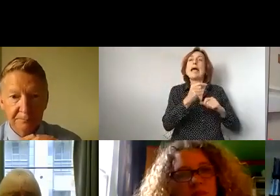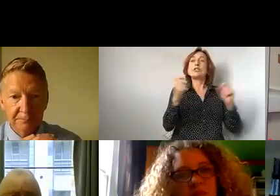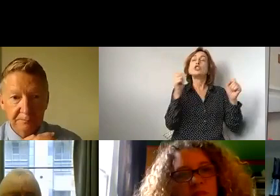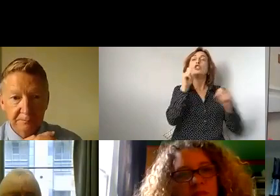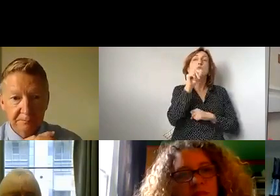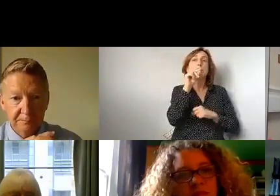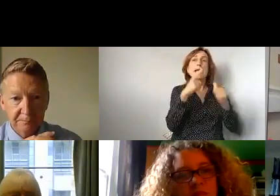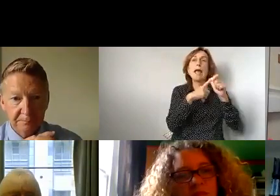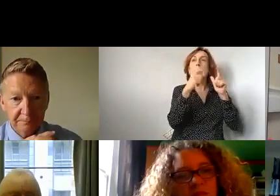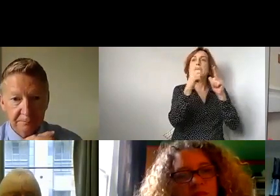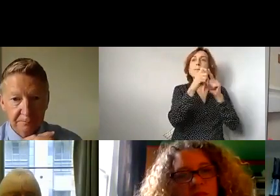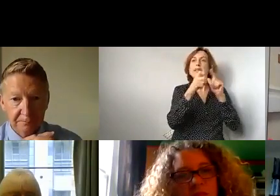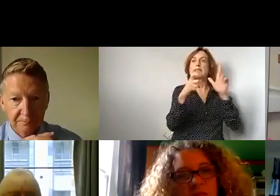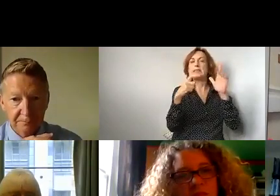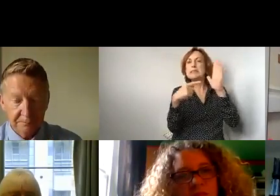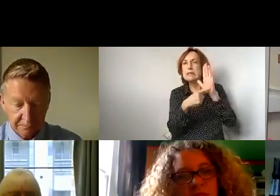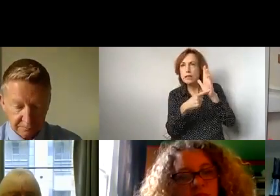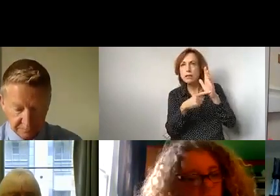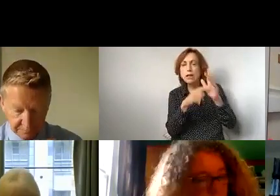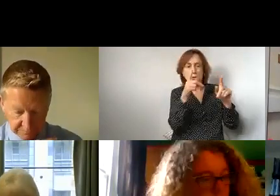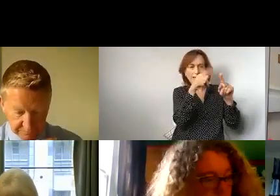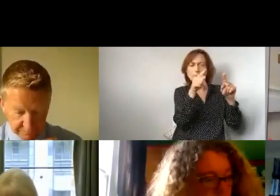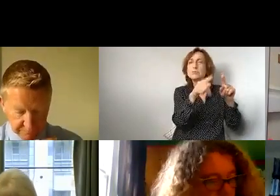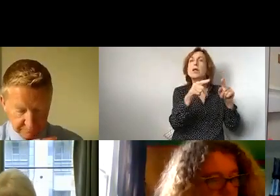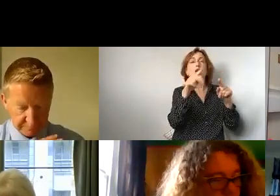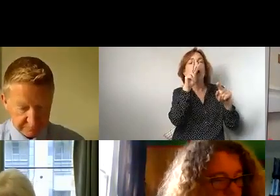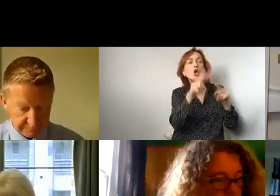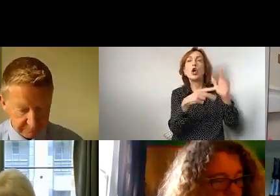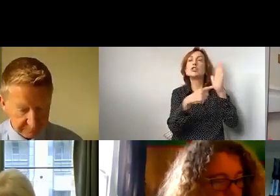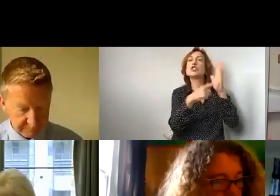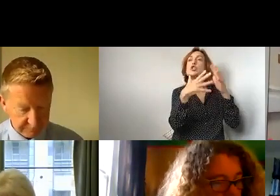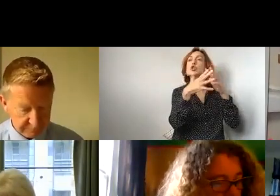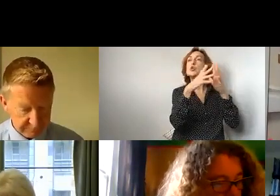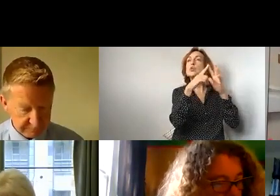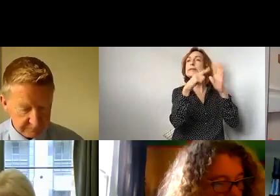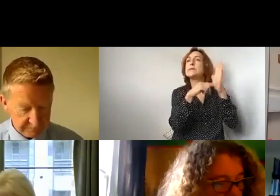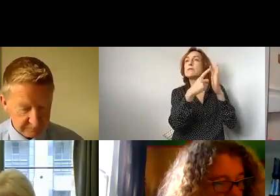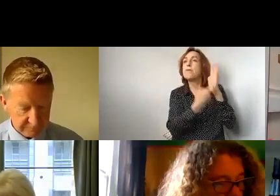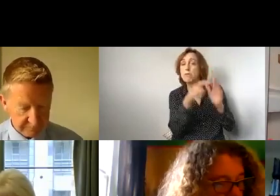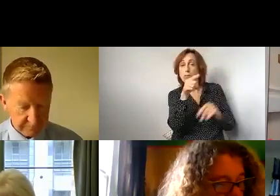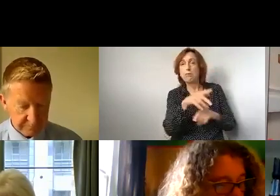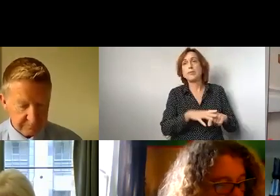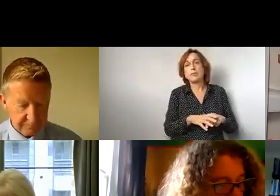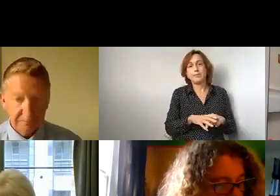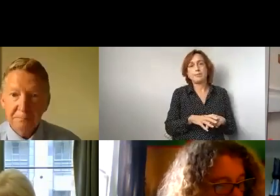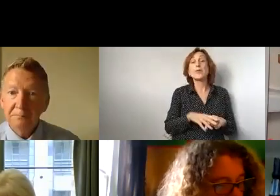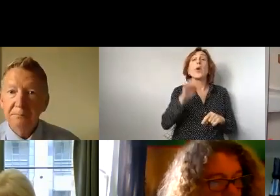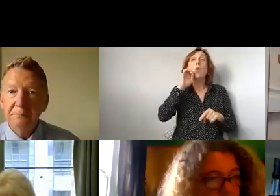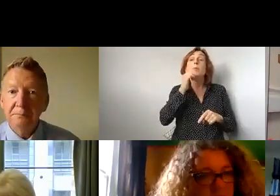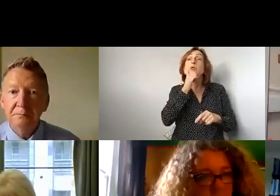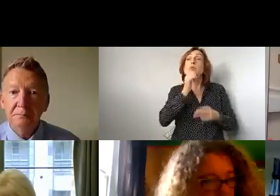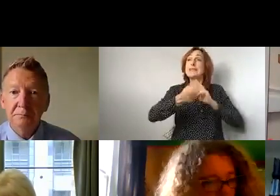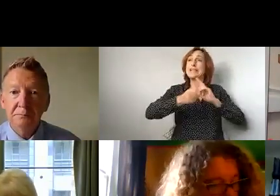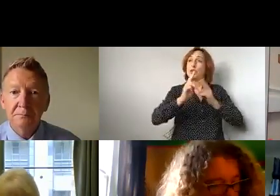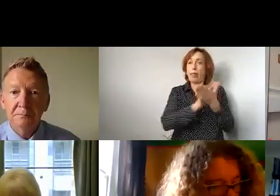APPG_SCND, use the hashtag APPGSCND. The event is being interpreted in British Sign